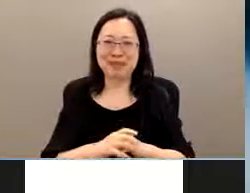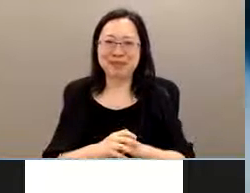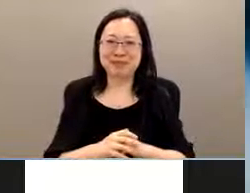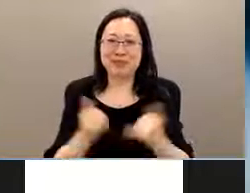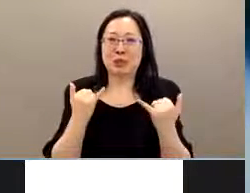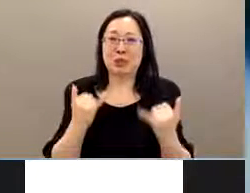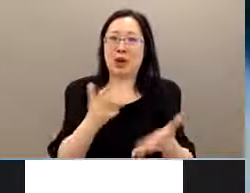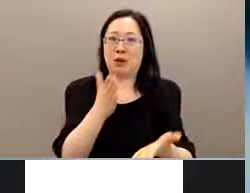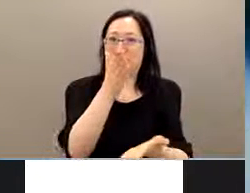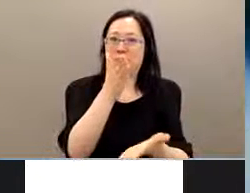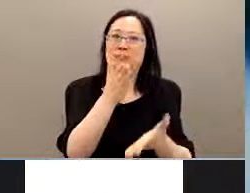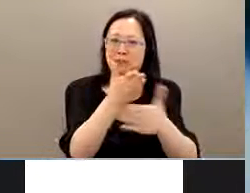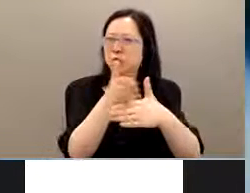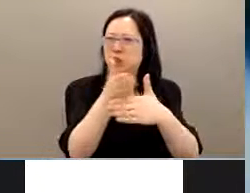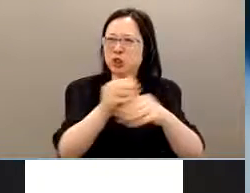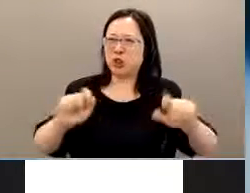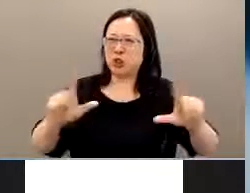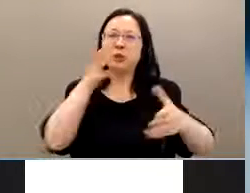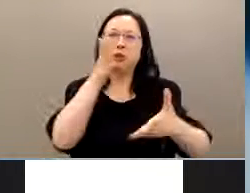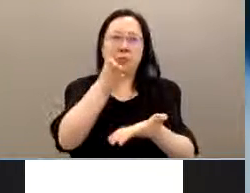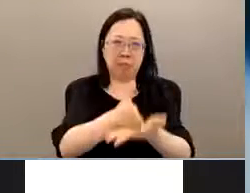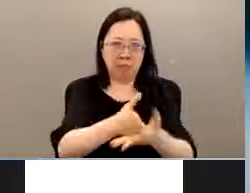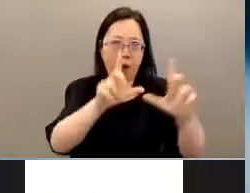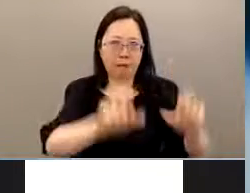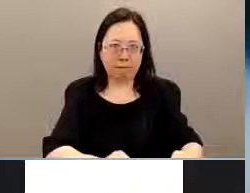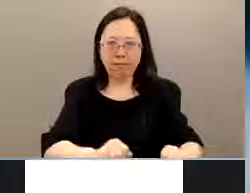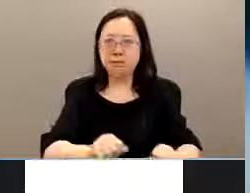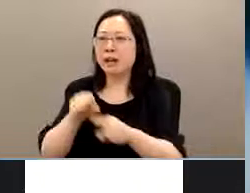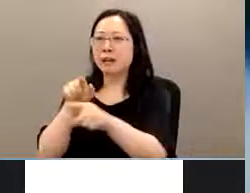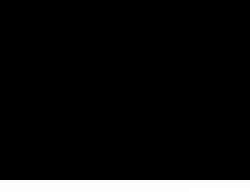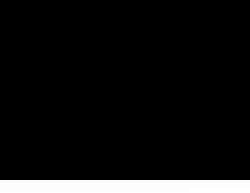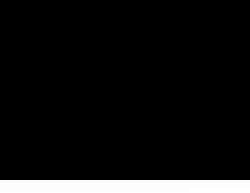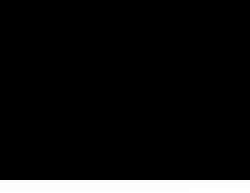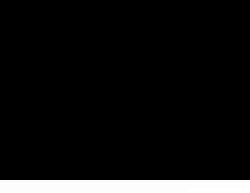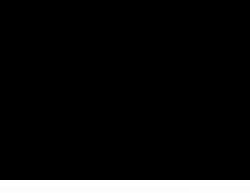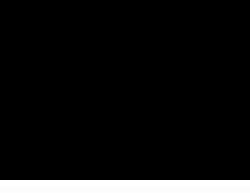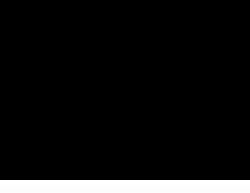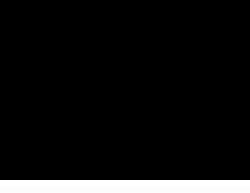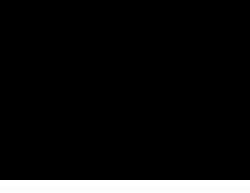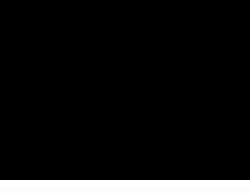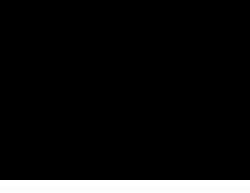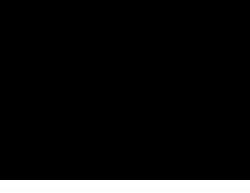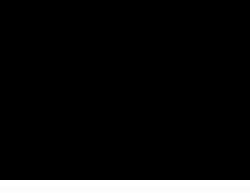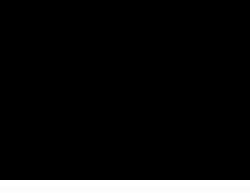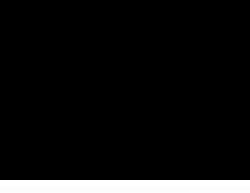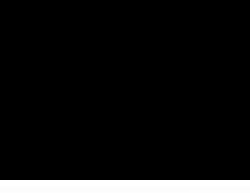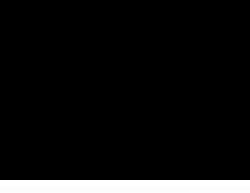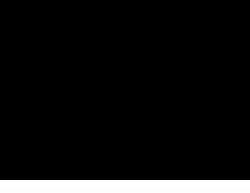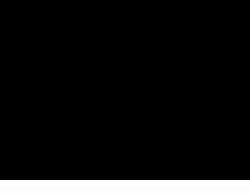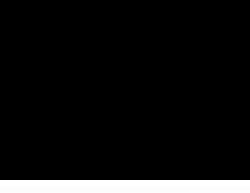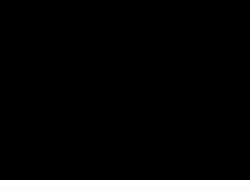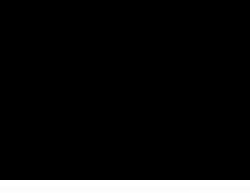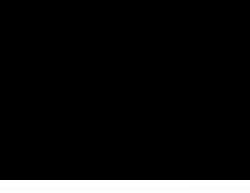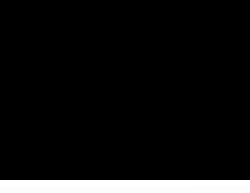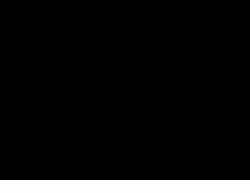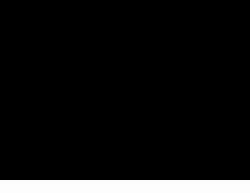so everyone can see our speakers and you can go through the questions, Benedict. Sure. And as you said, we did get a lot of questions and a lot of interest